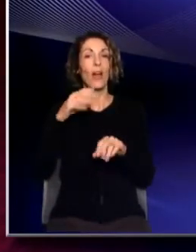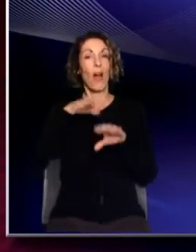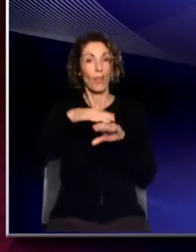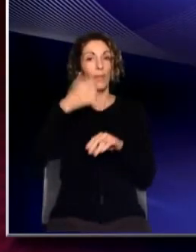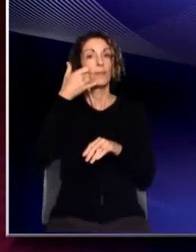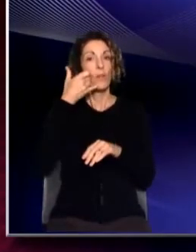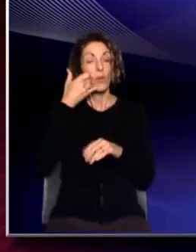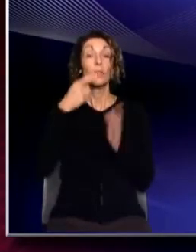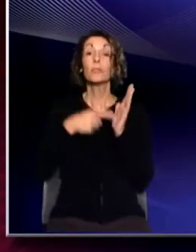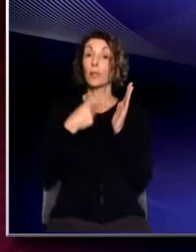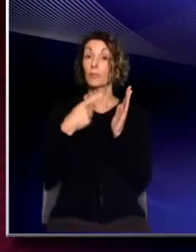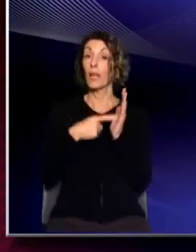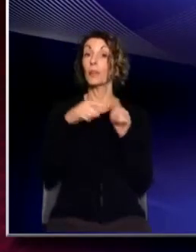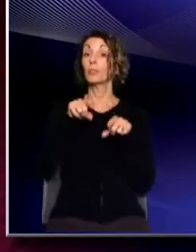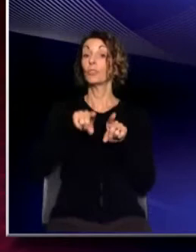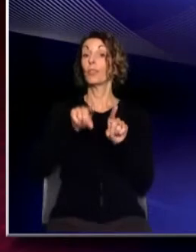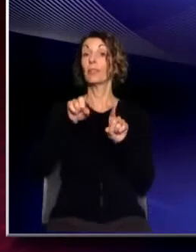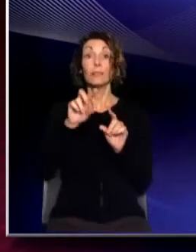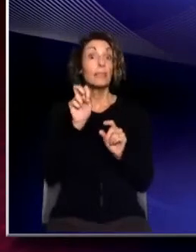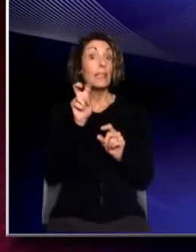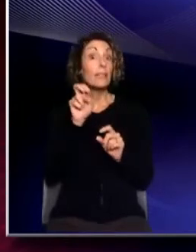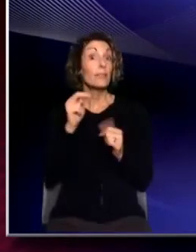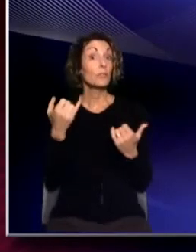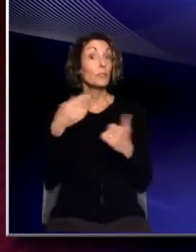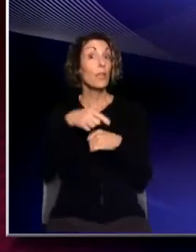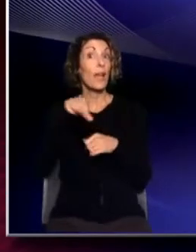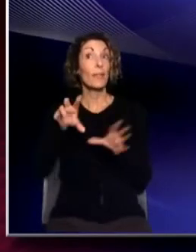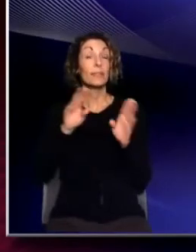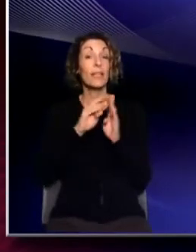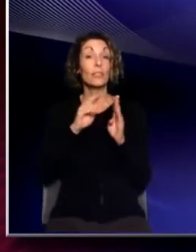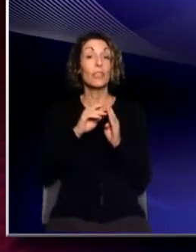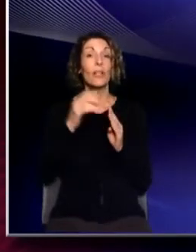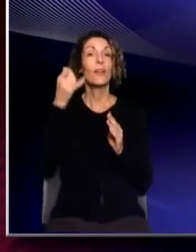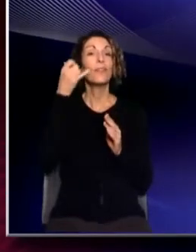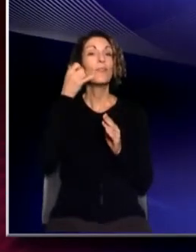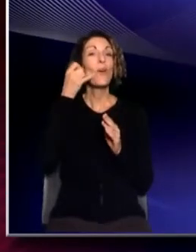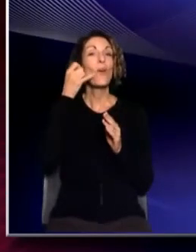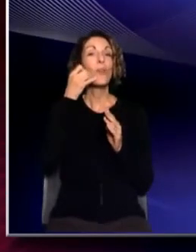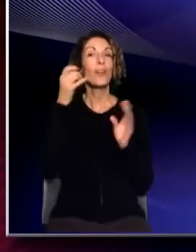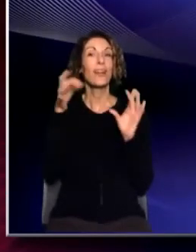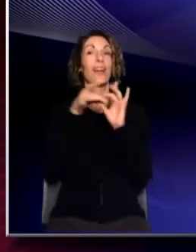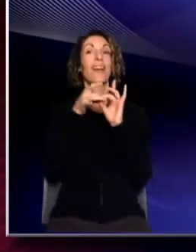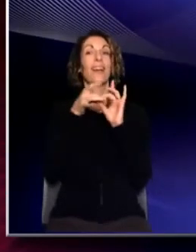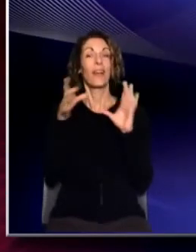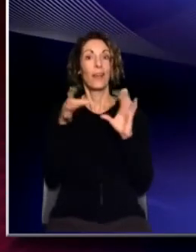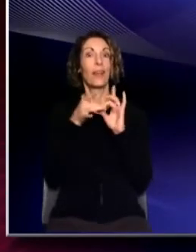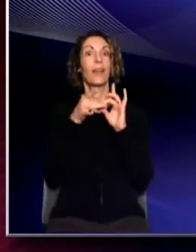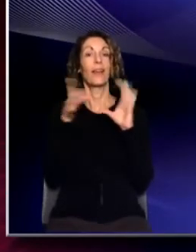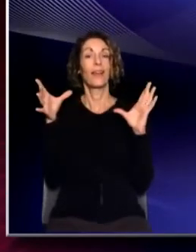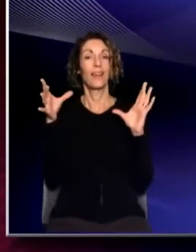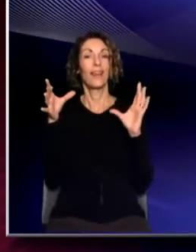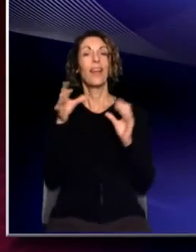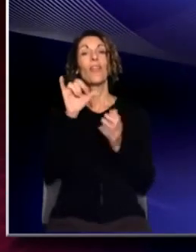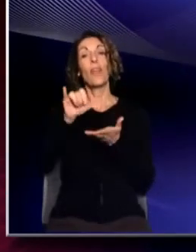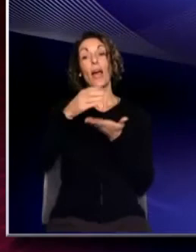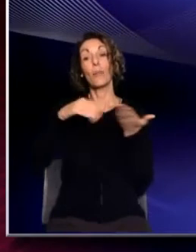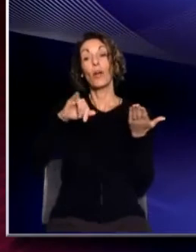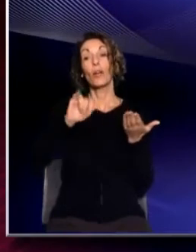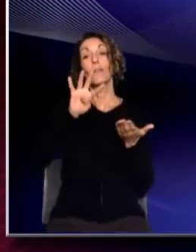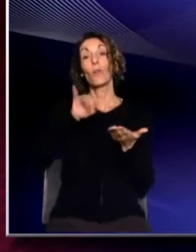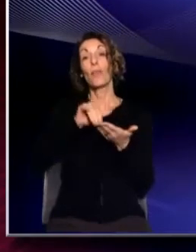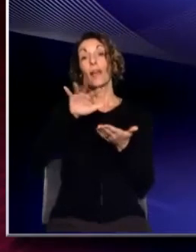phone. Sometimes during this, even today's session, phone calls go in and out. And so that part of the $4,500 total,